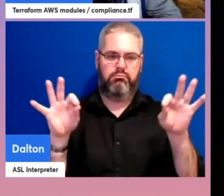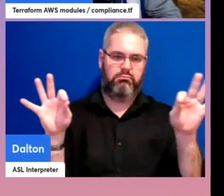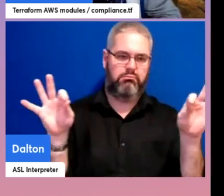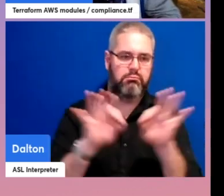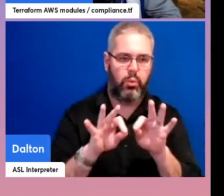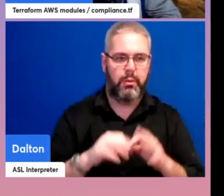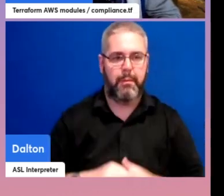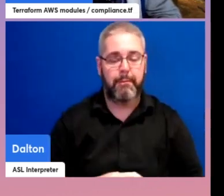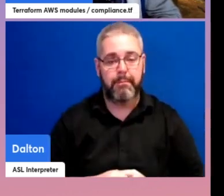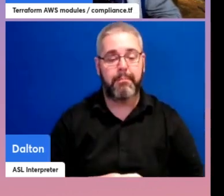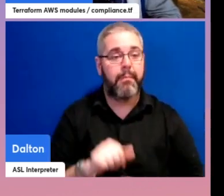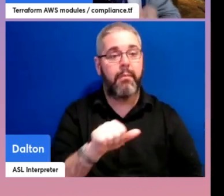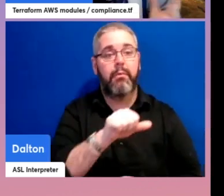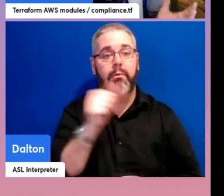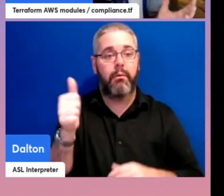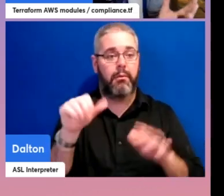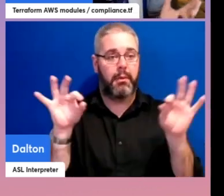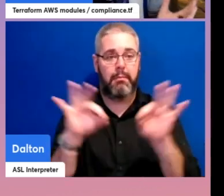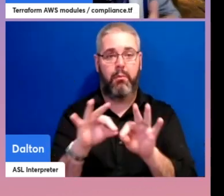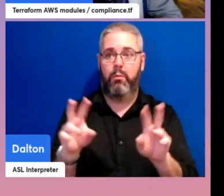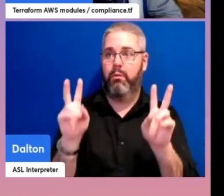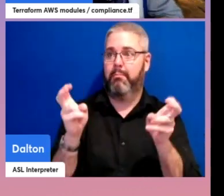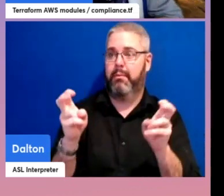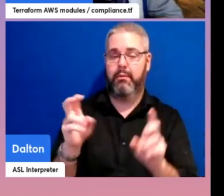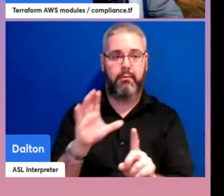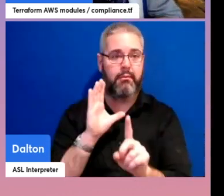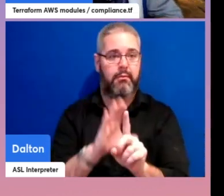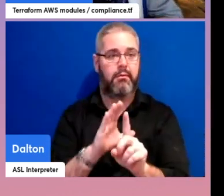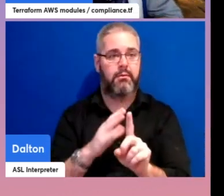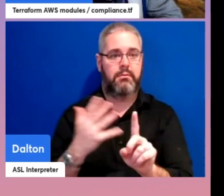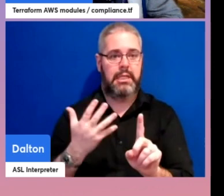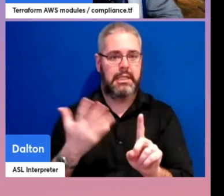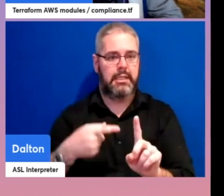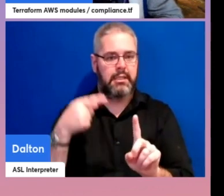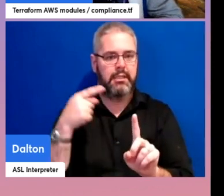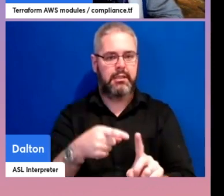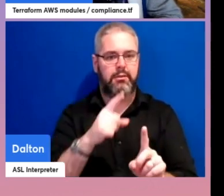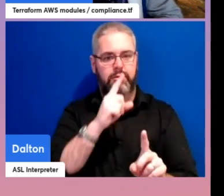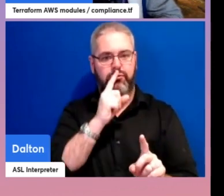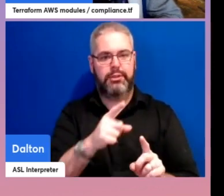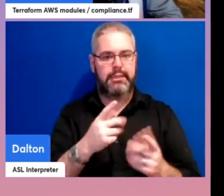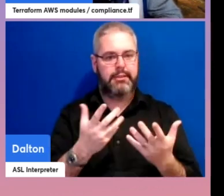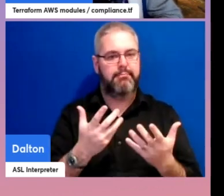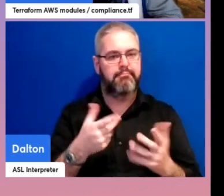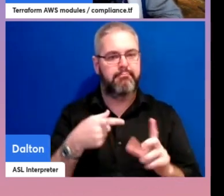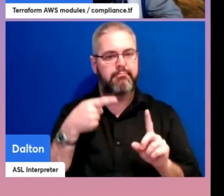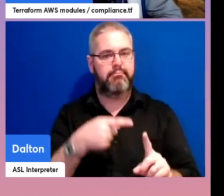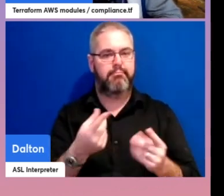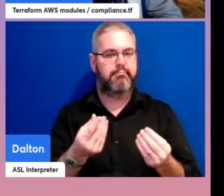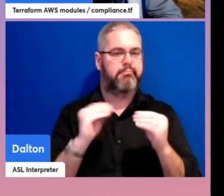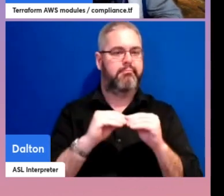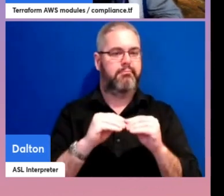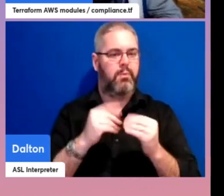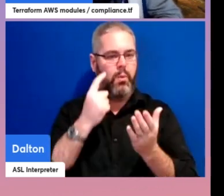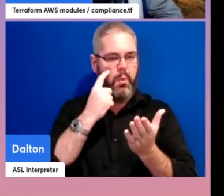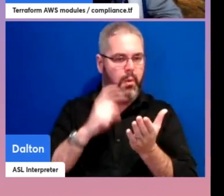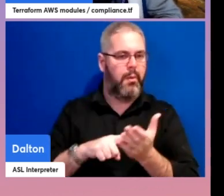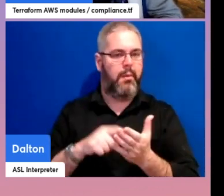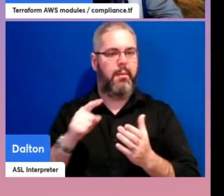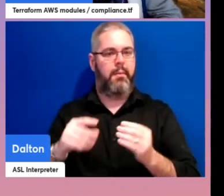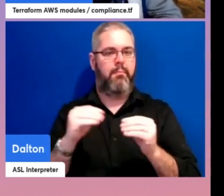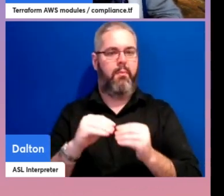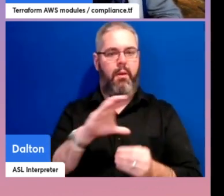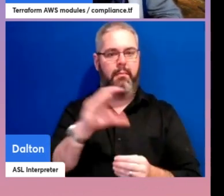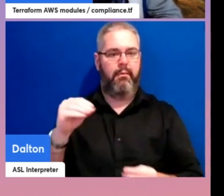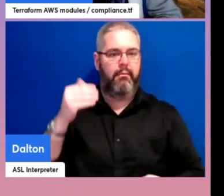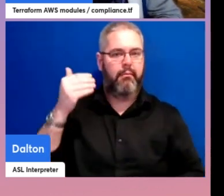Another extremely important topic, which is going to be hitting more and more companies in the